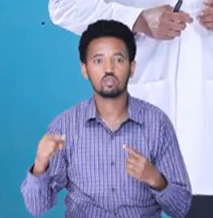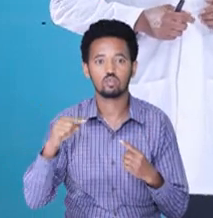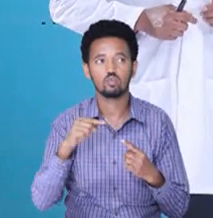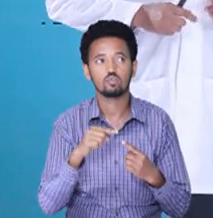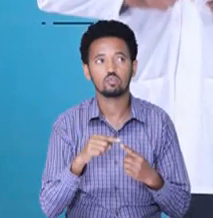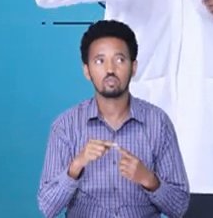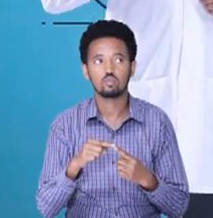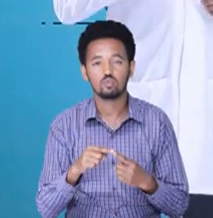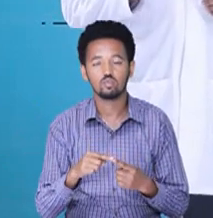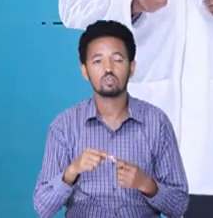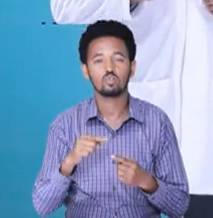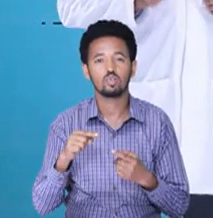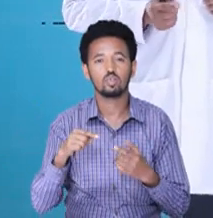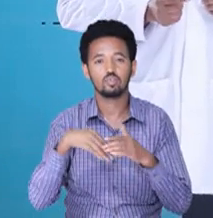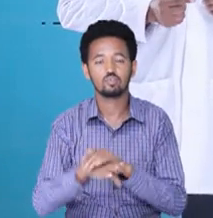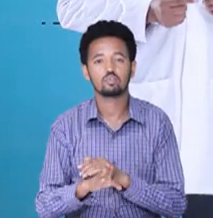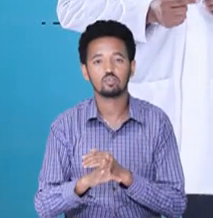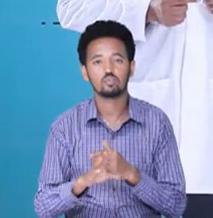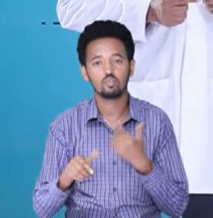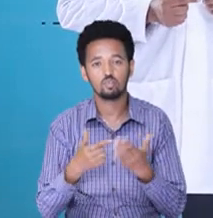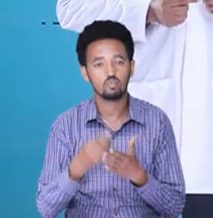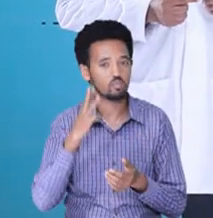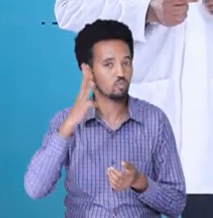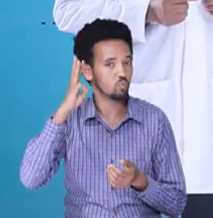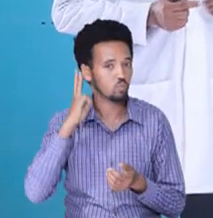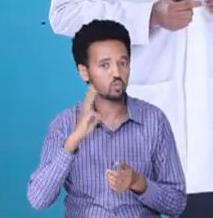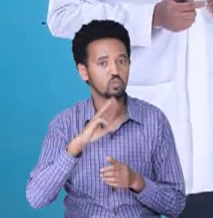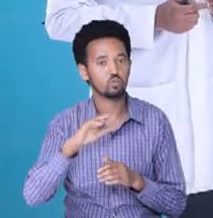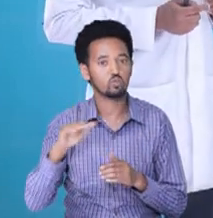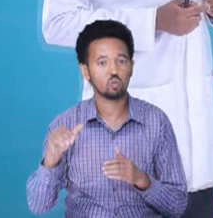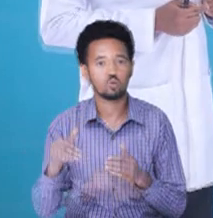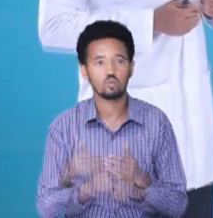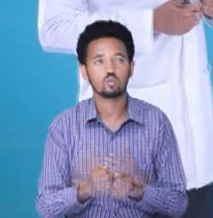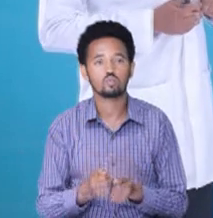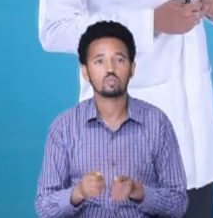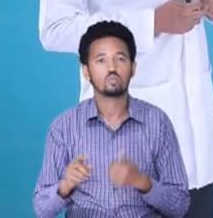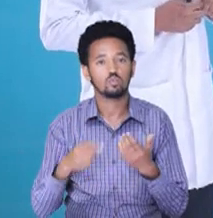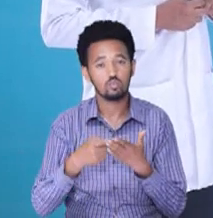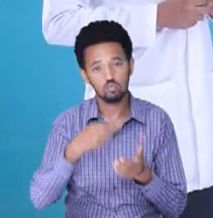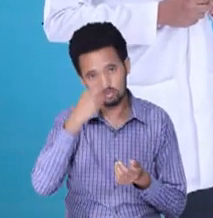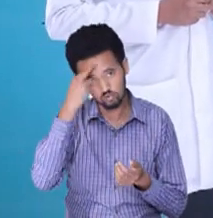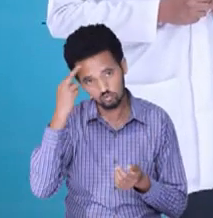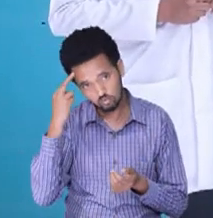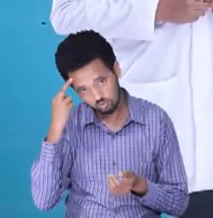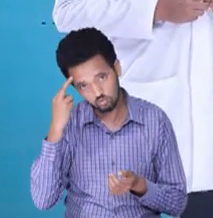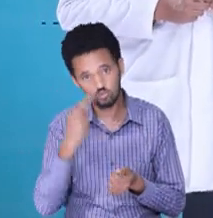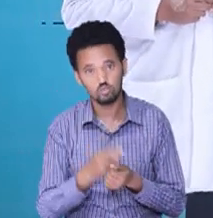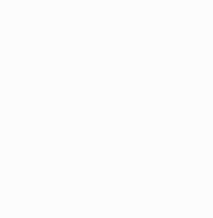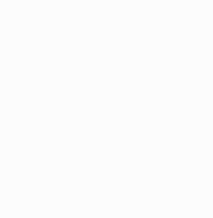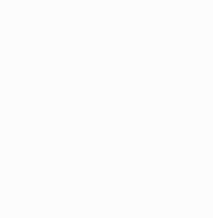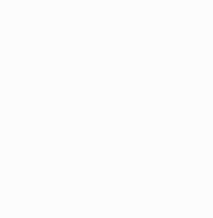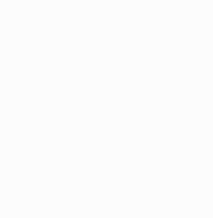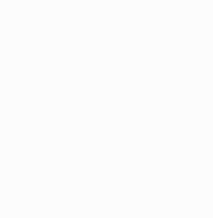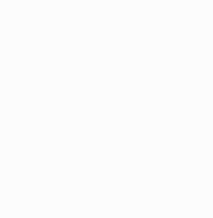1789 in the history of France was the old regime. Cause for the rise of French